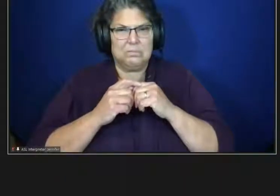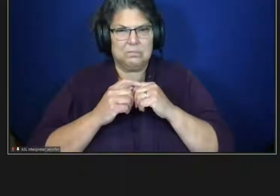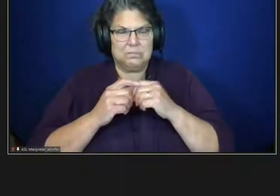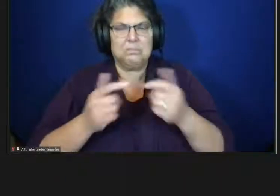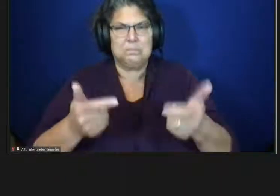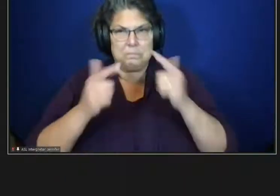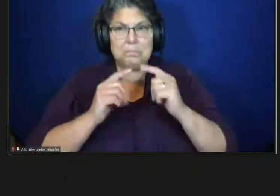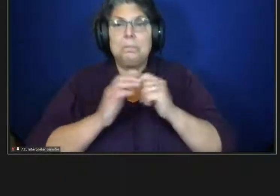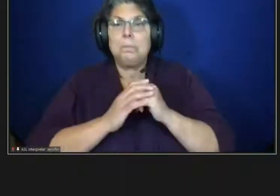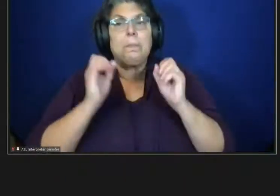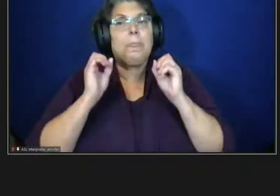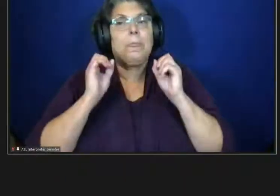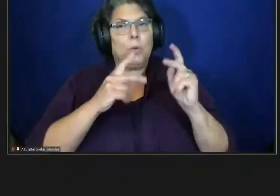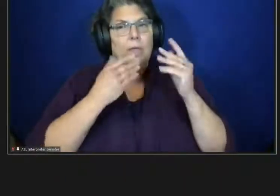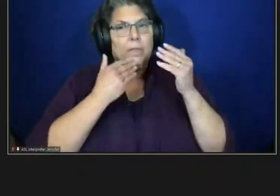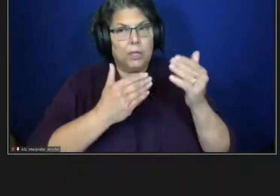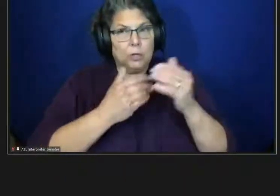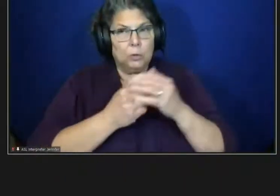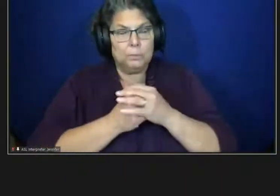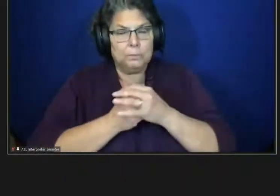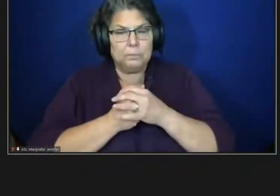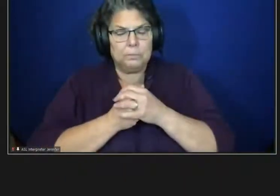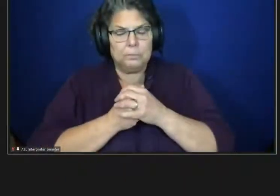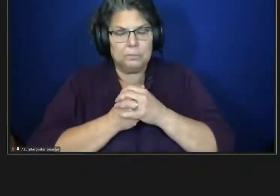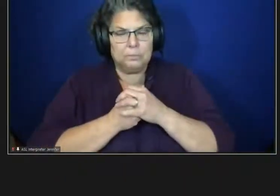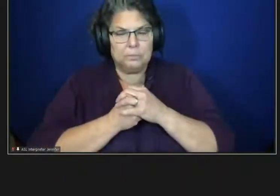Okay, and thank you.